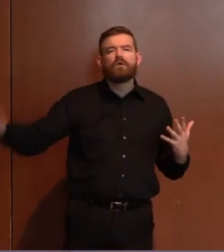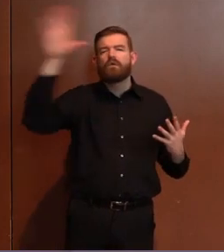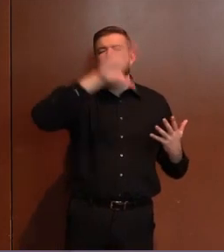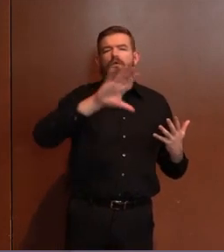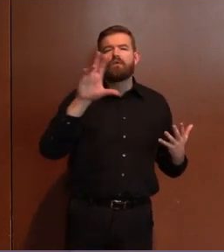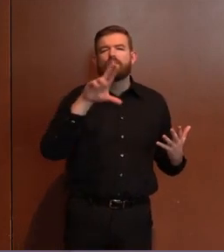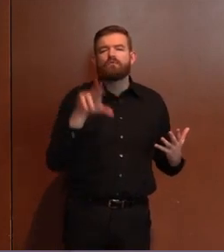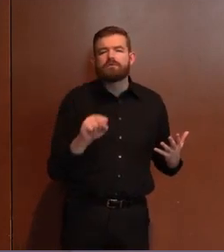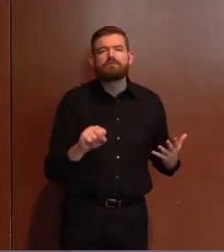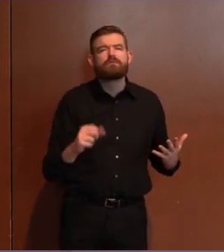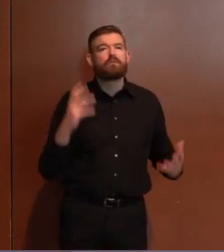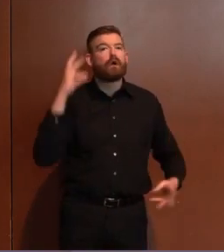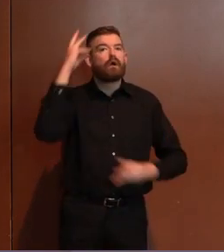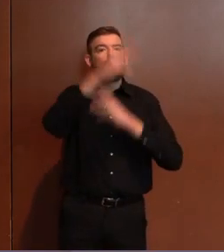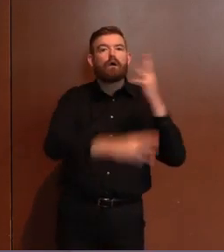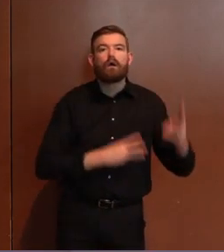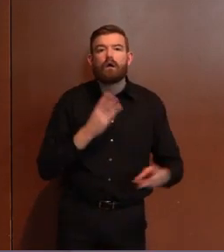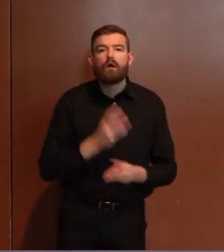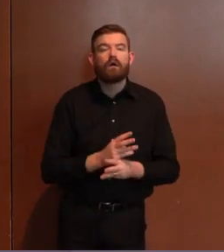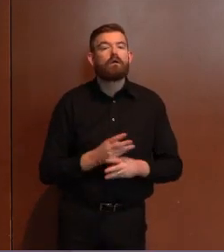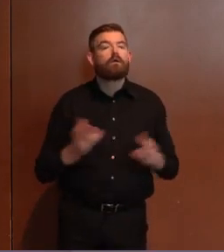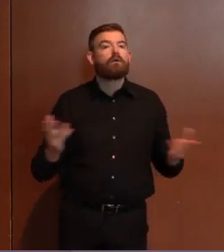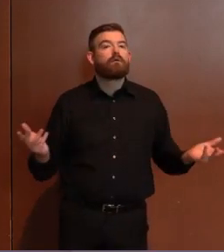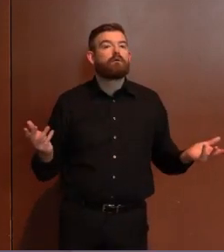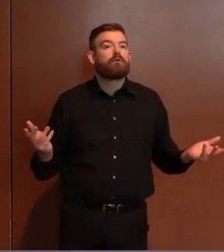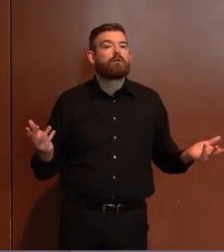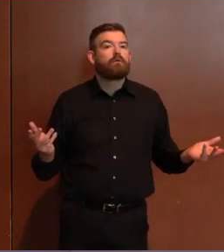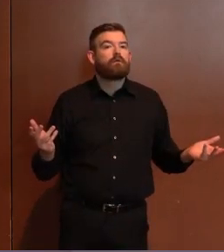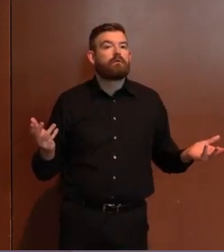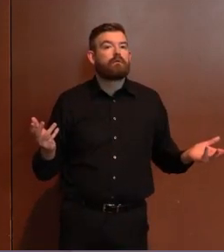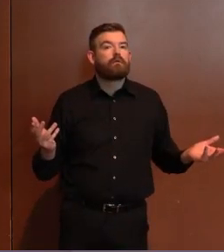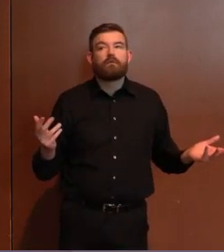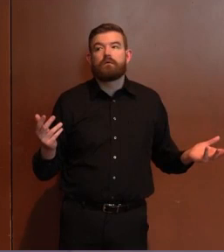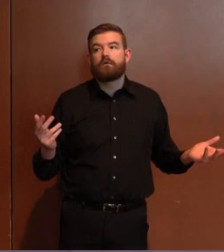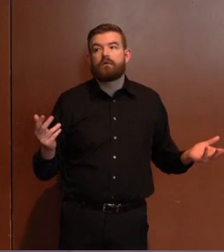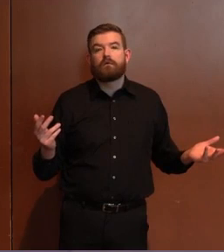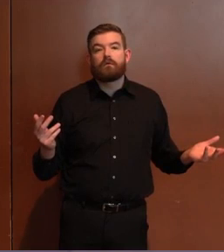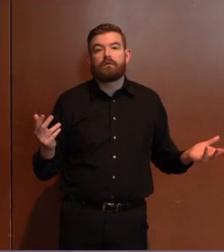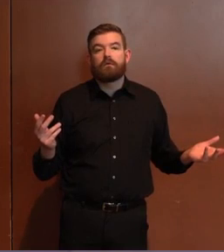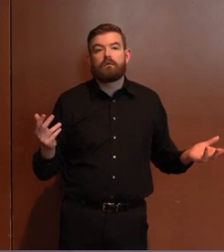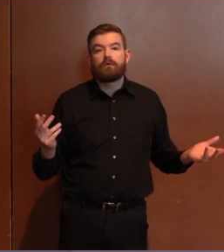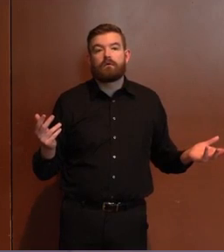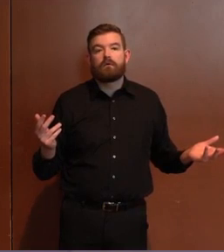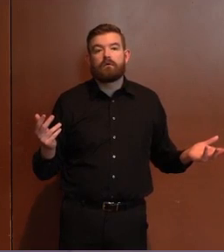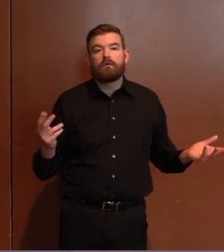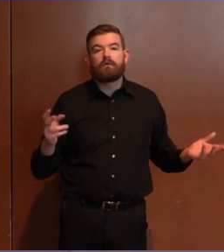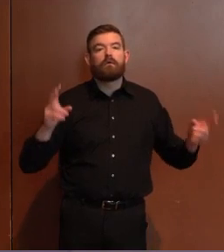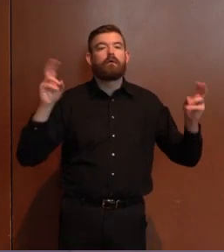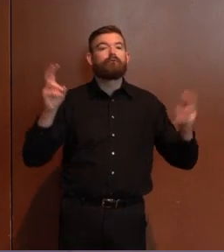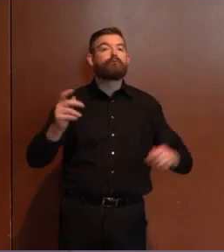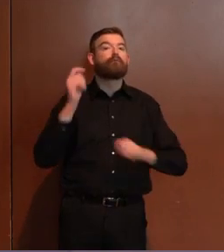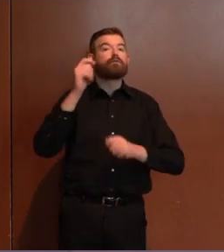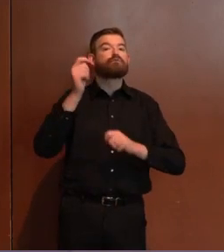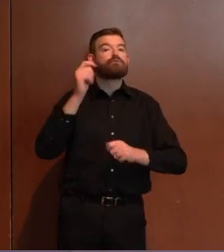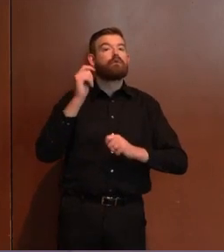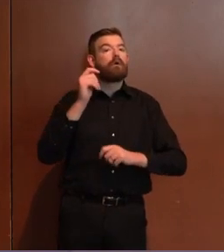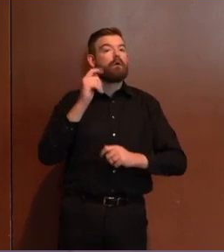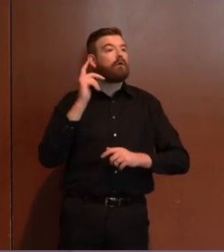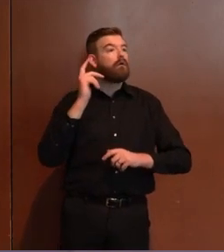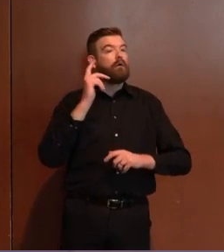of, if we were fishing, I would say we got a lot of lines in the water right now. We've purchased now over 10